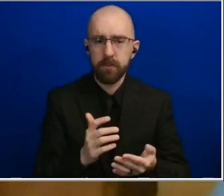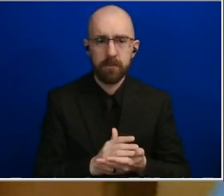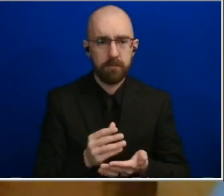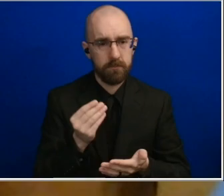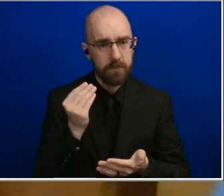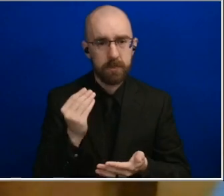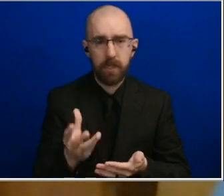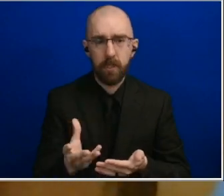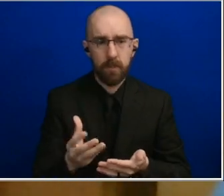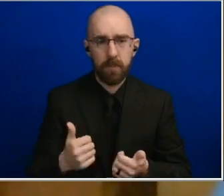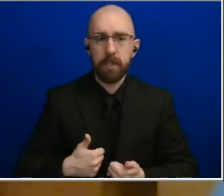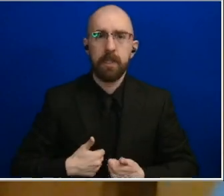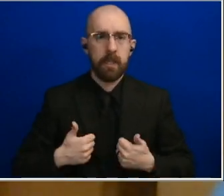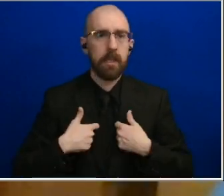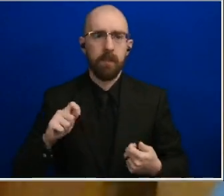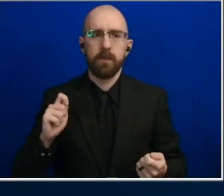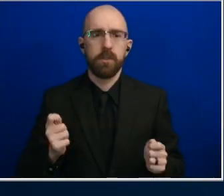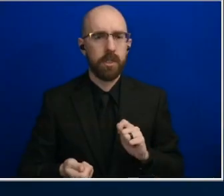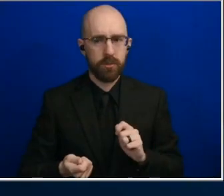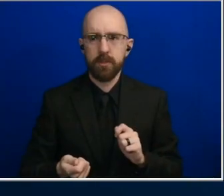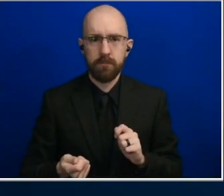is life-changing.